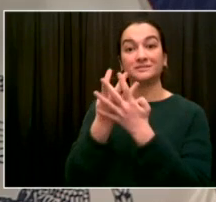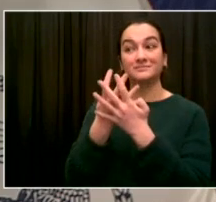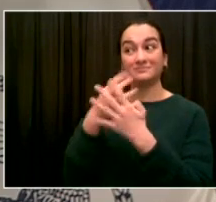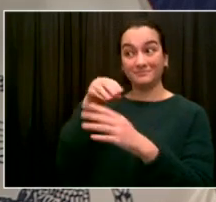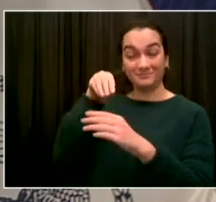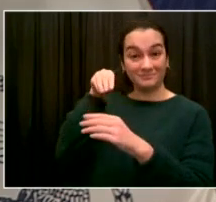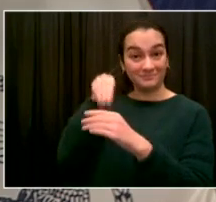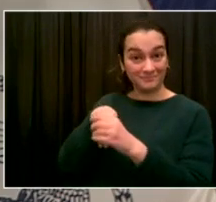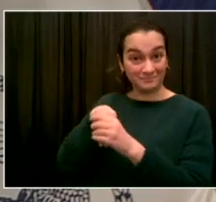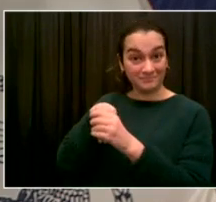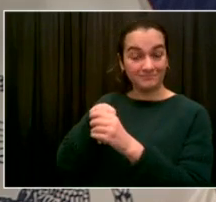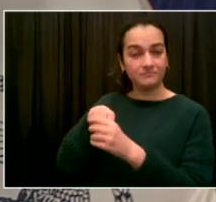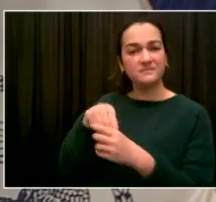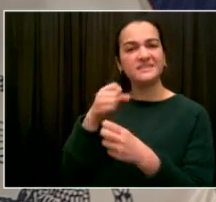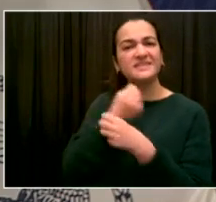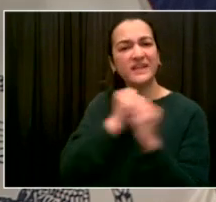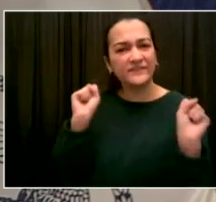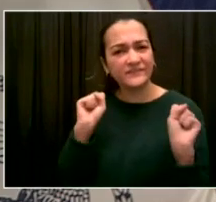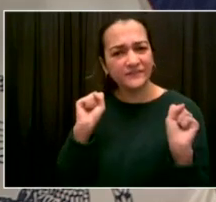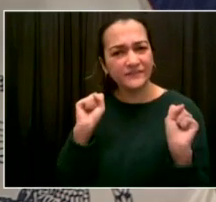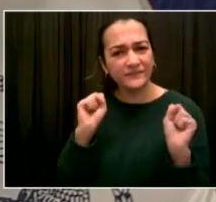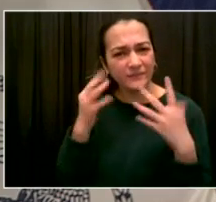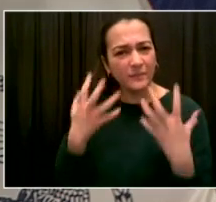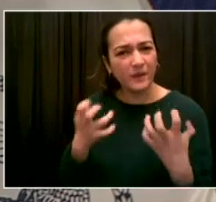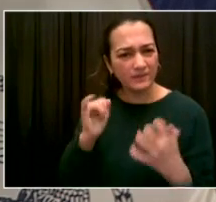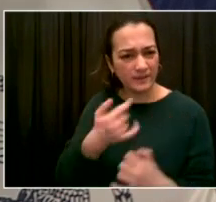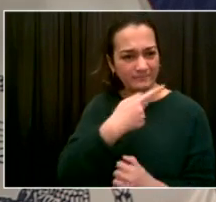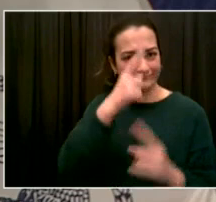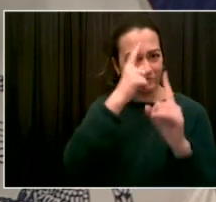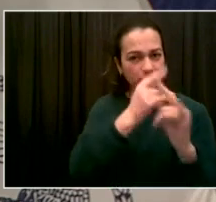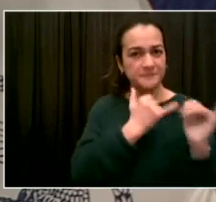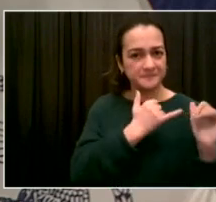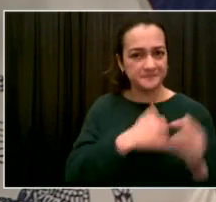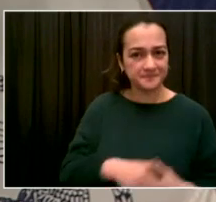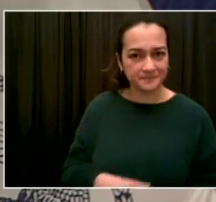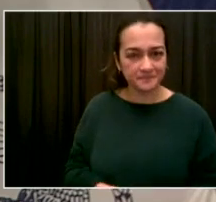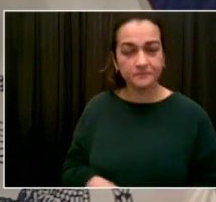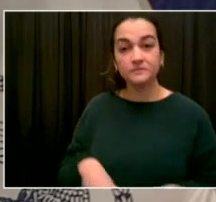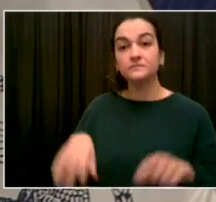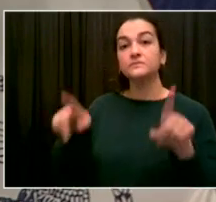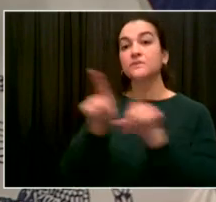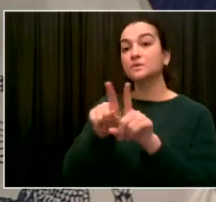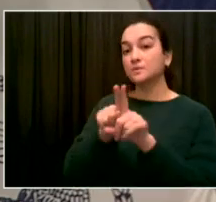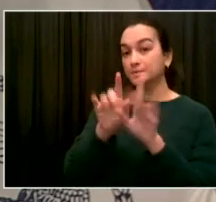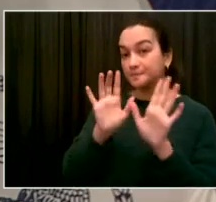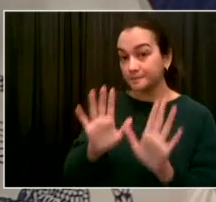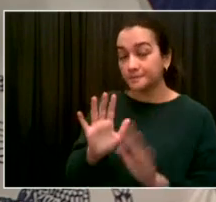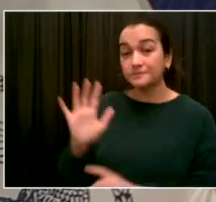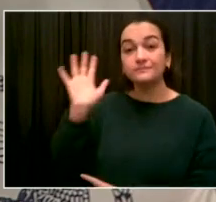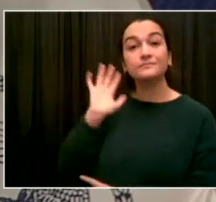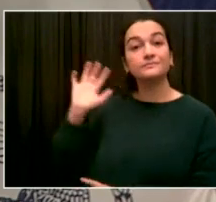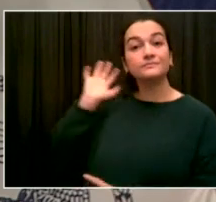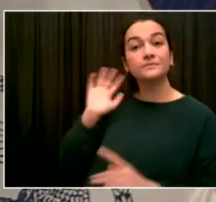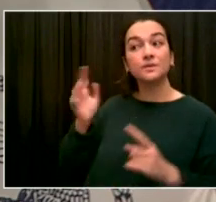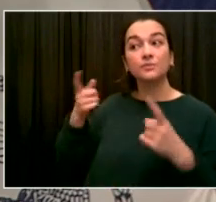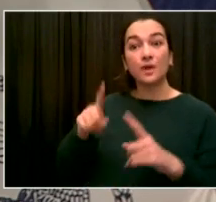the same time, we have to get rid of the things that were part of our past that held us down and did not redeem people, but actually made the